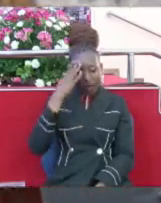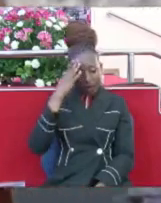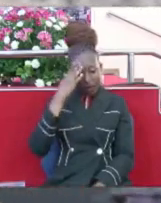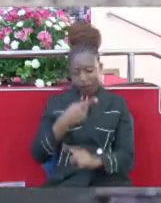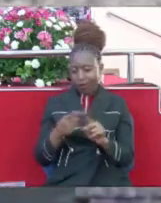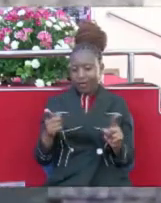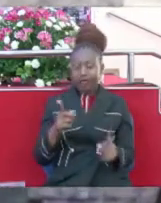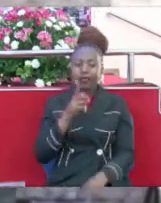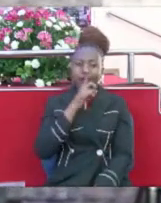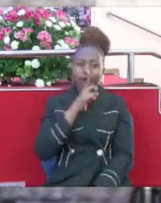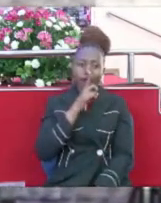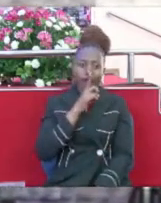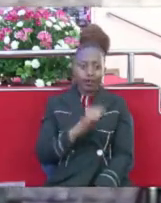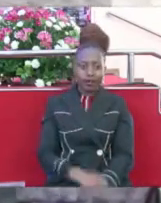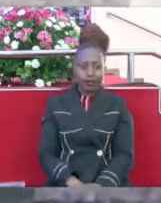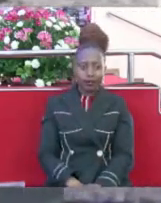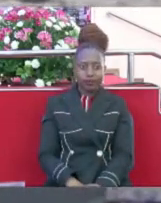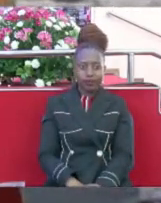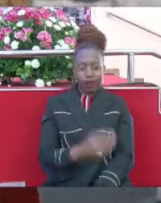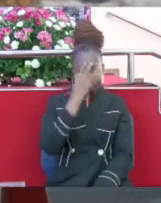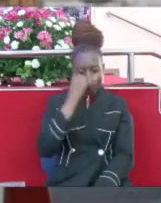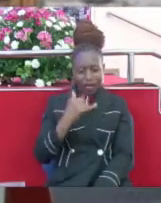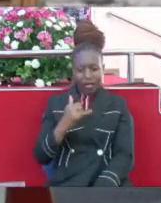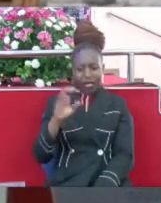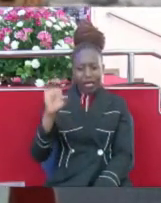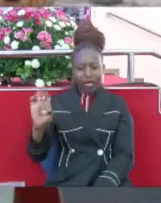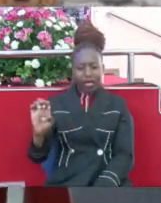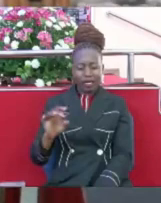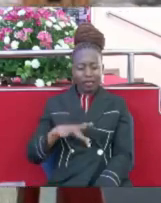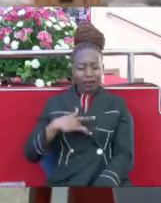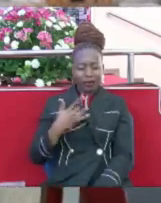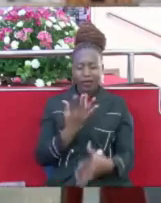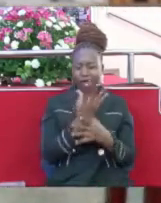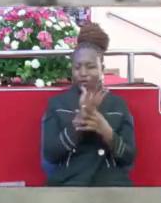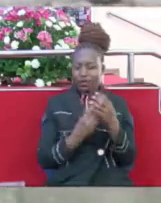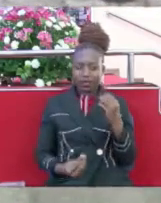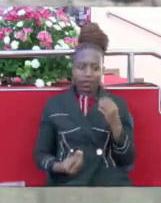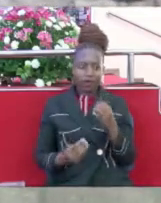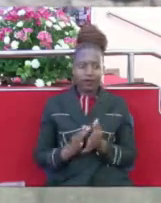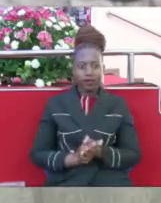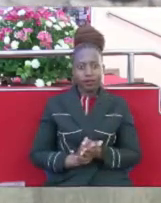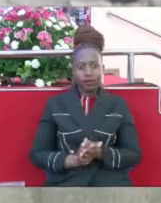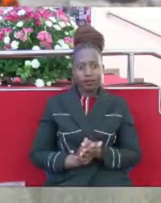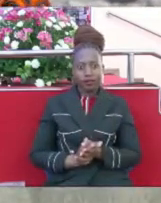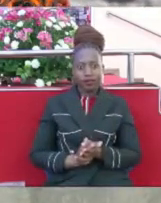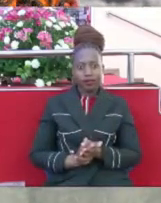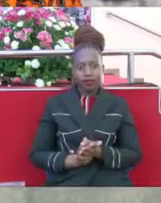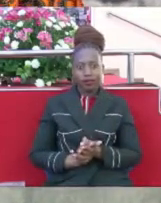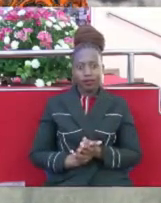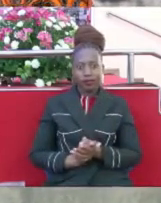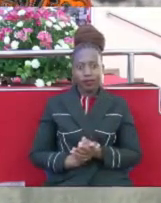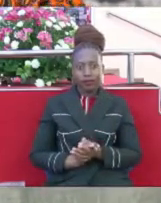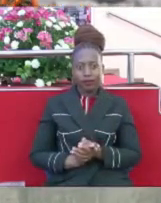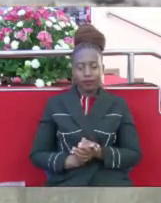quiet. It was like a discouragement. But he was not going to be discouraged.